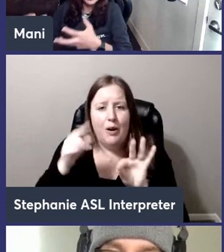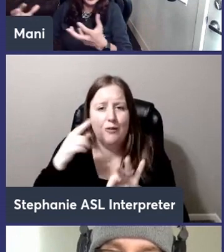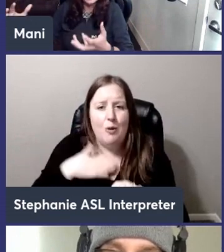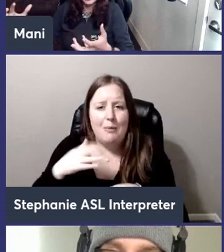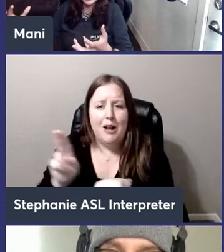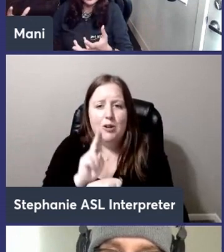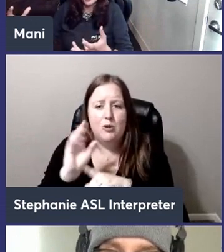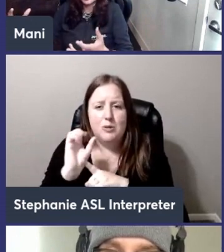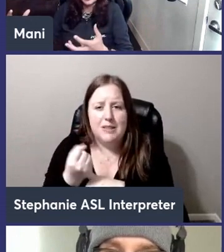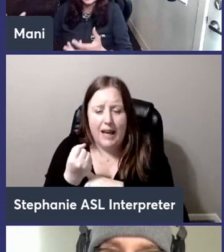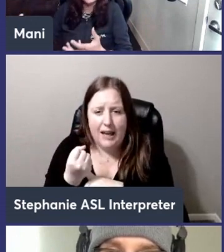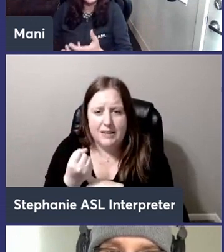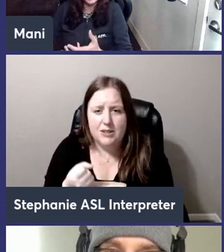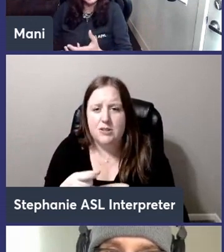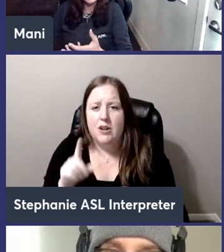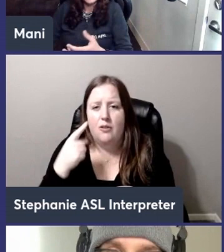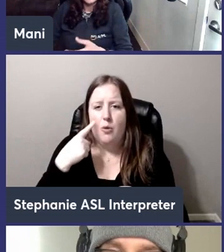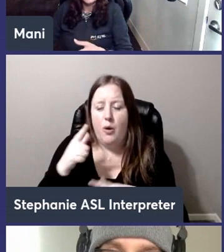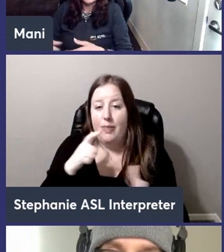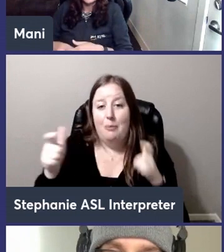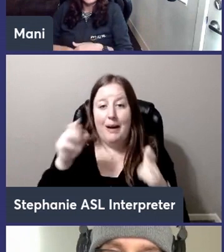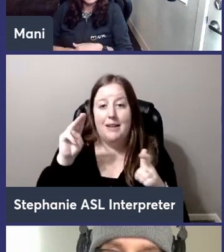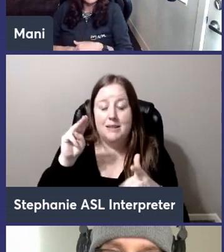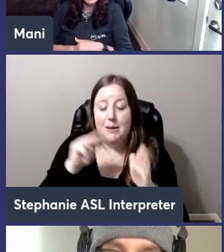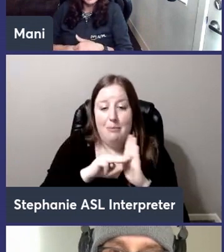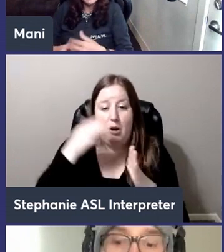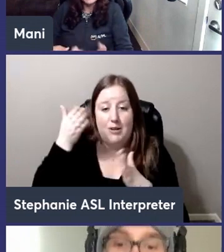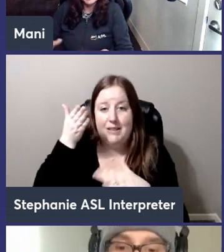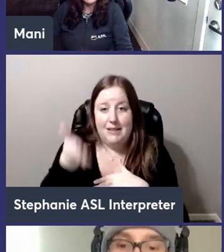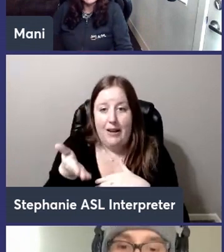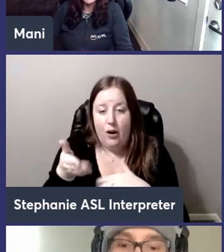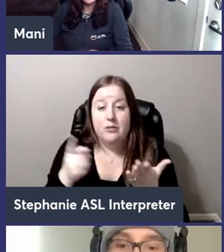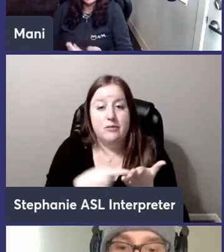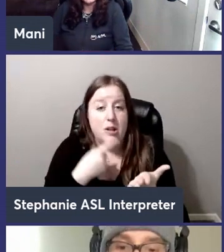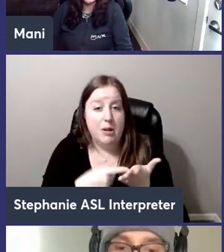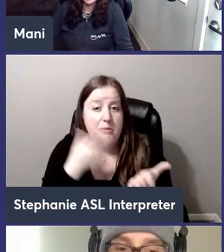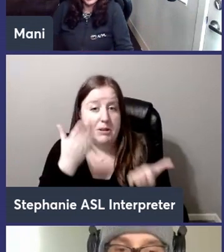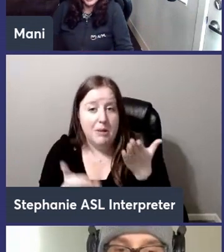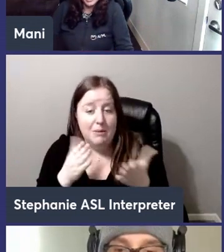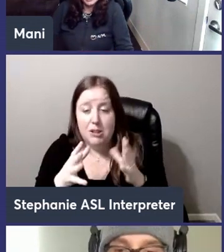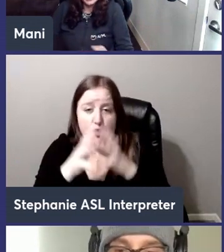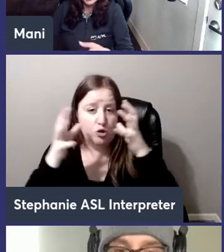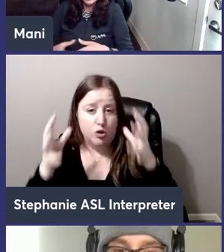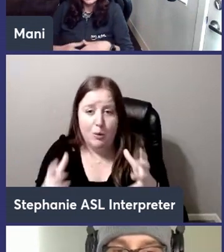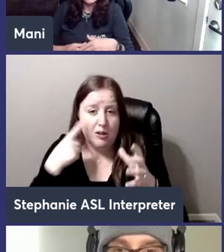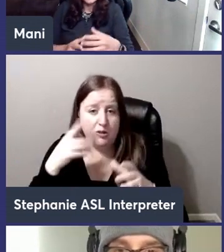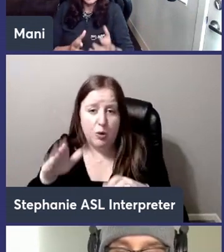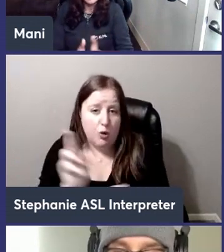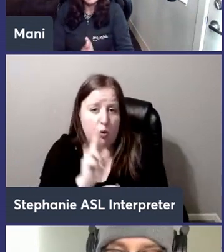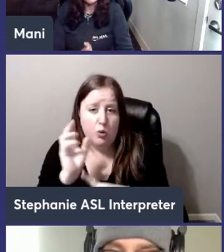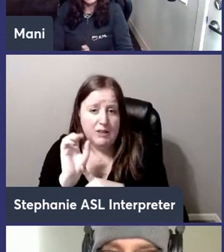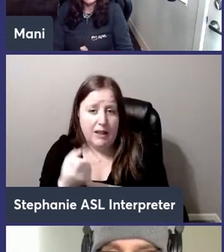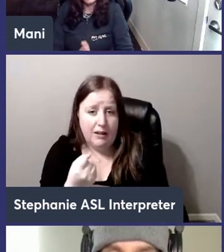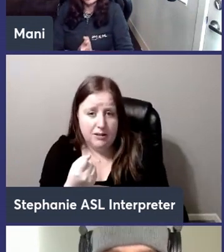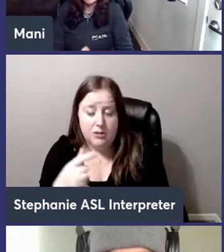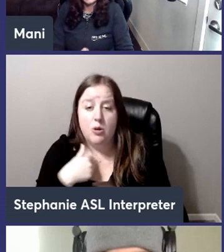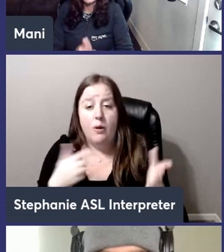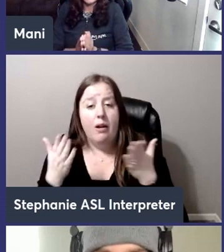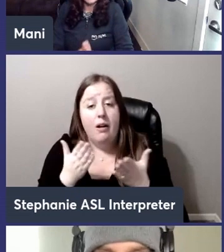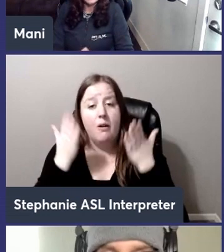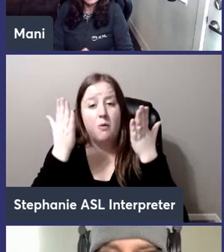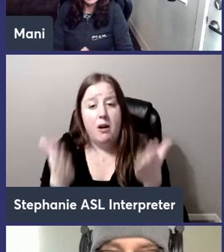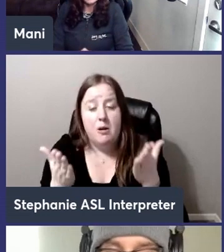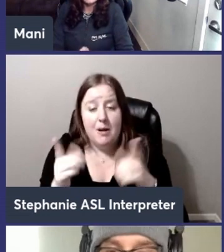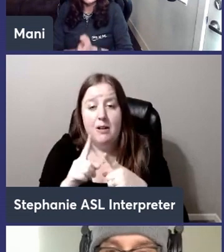state-of-the-art, biggest model that's out there? Sometimes it might be just too much for your use case. So what I recommend always